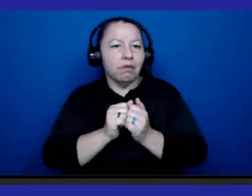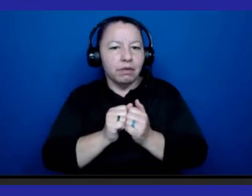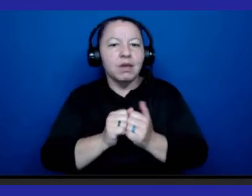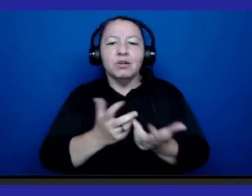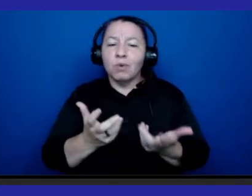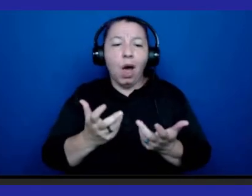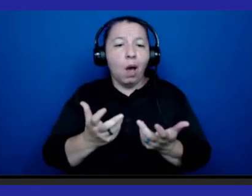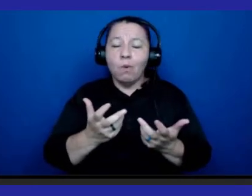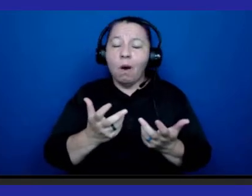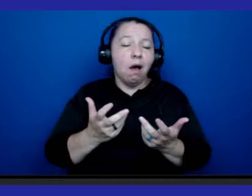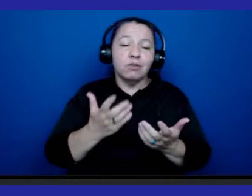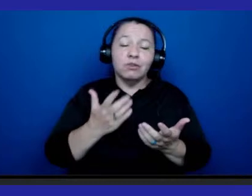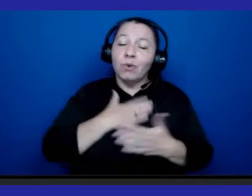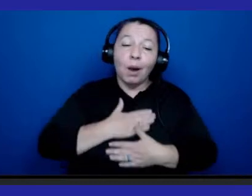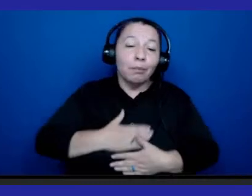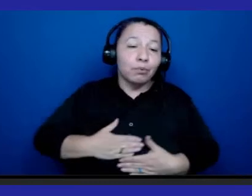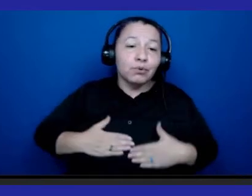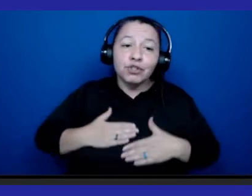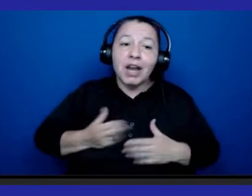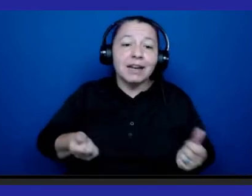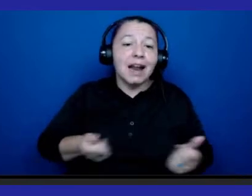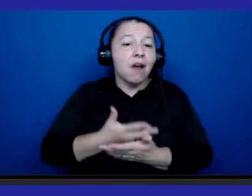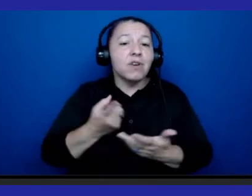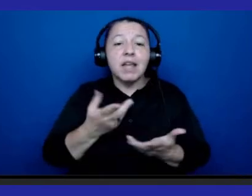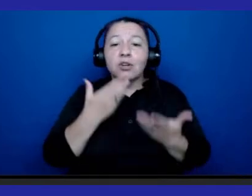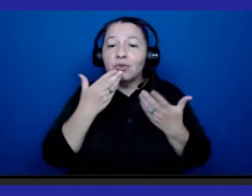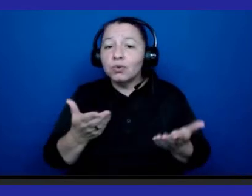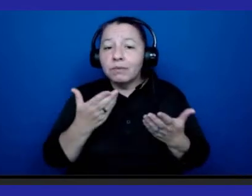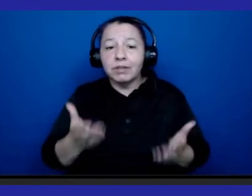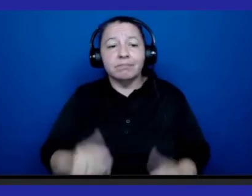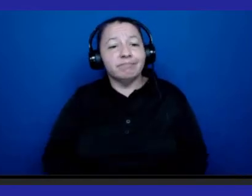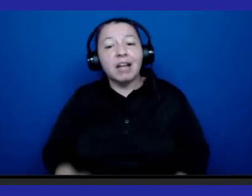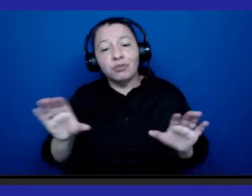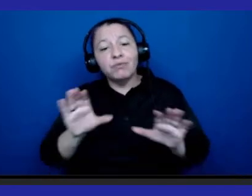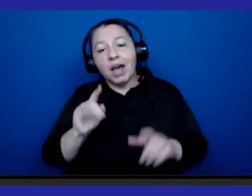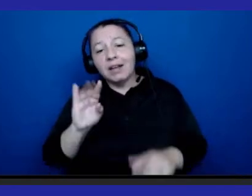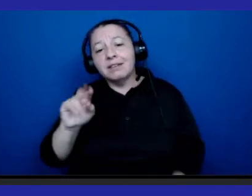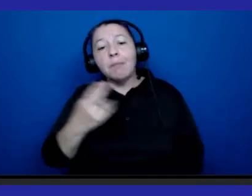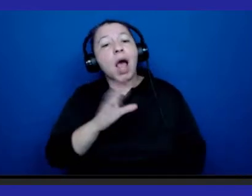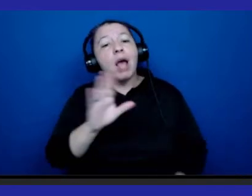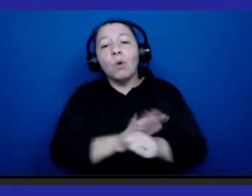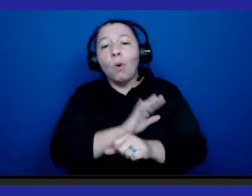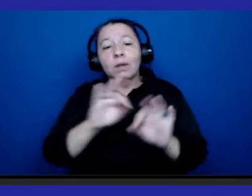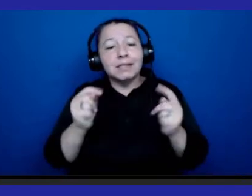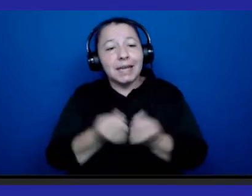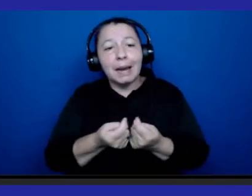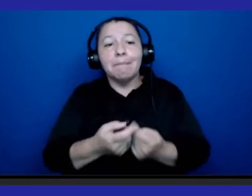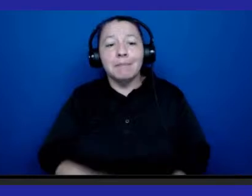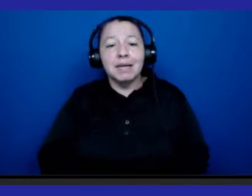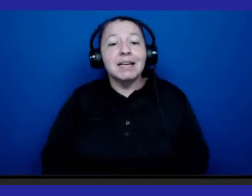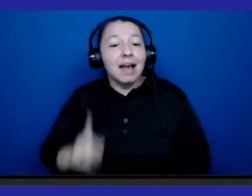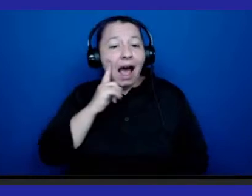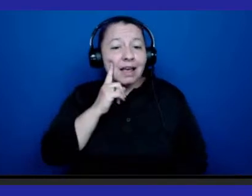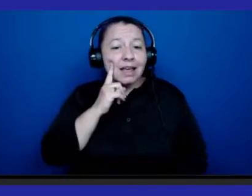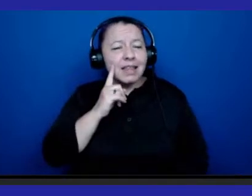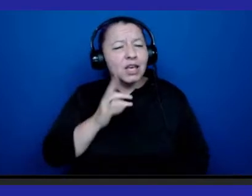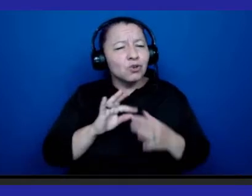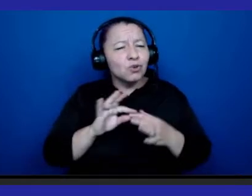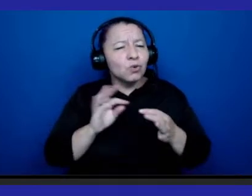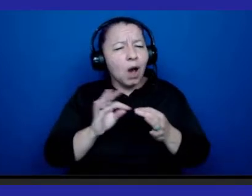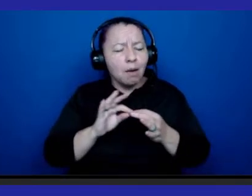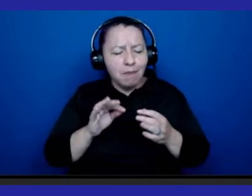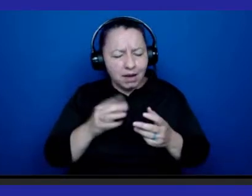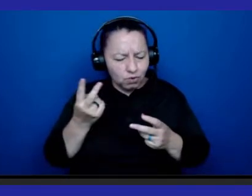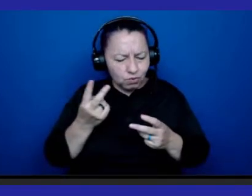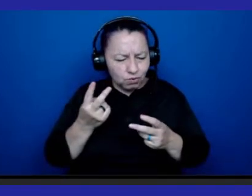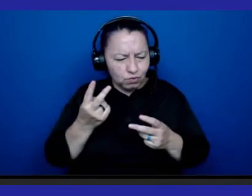appreciate that all you have done, Deborah, Kempfe, and the whole team. And I think you alluded to 2 important issues